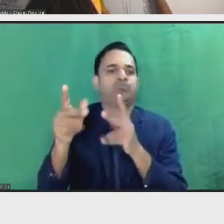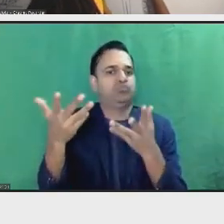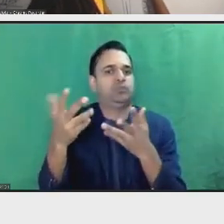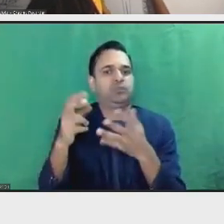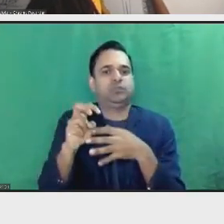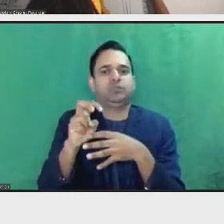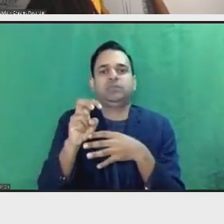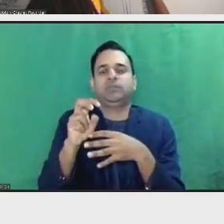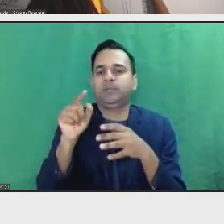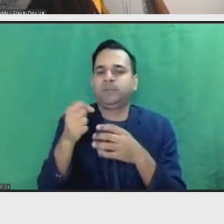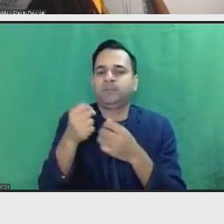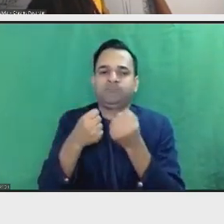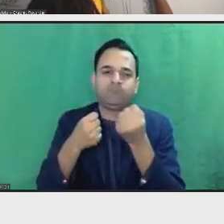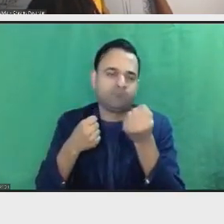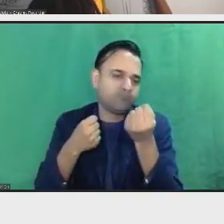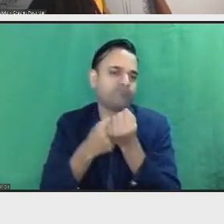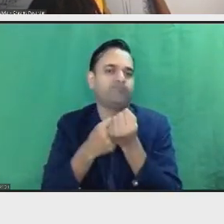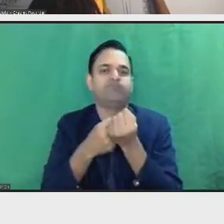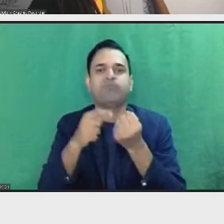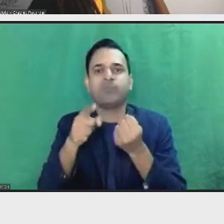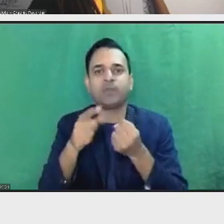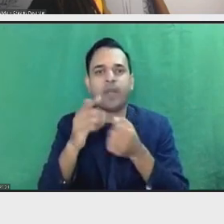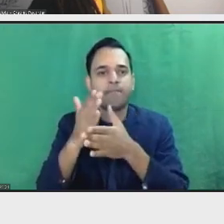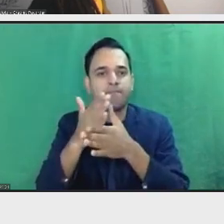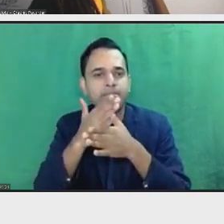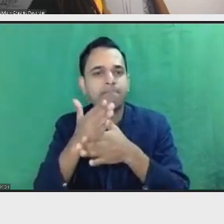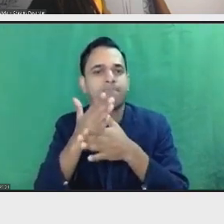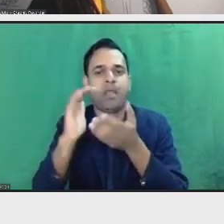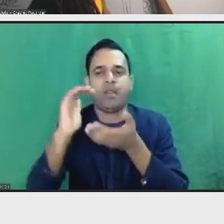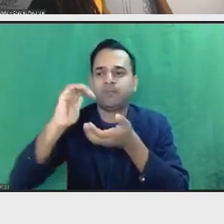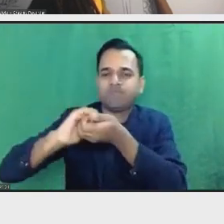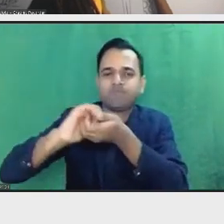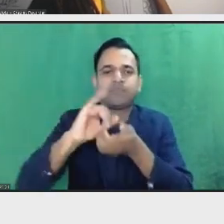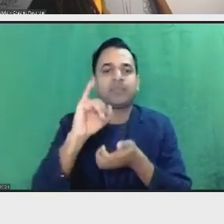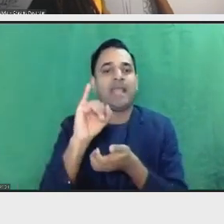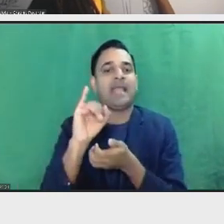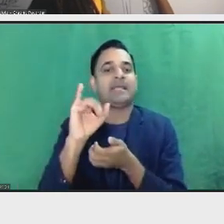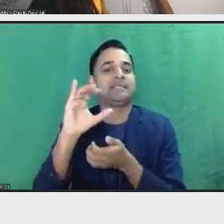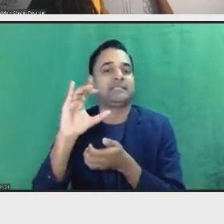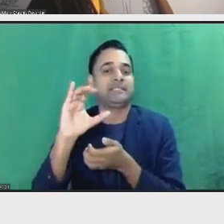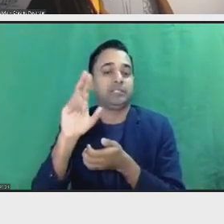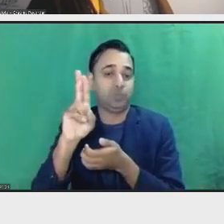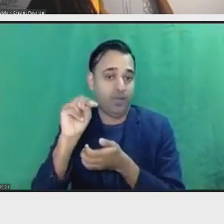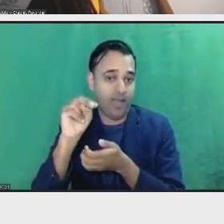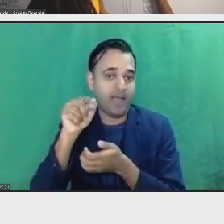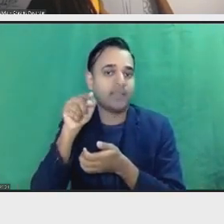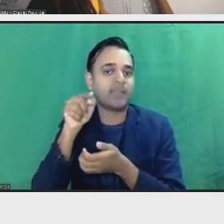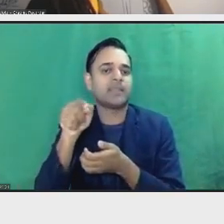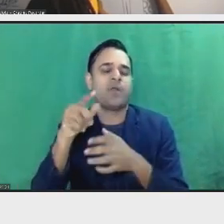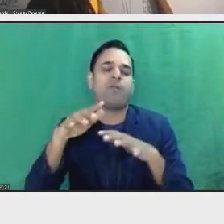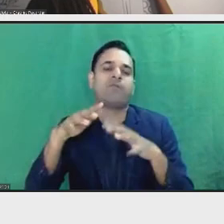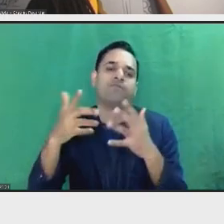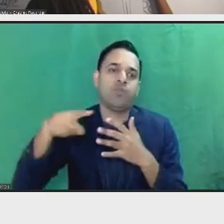and of course our other members, supporters from FARN and EROG. I also would like this